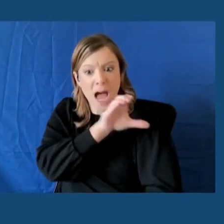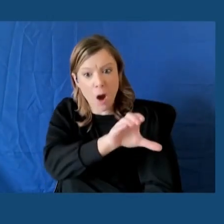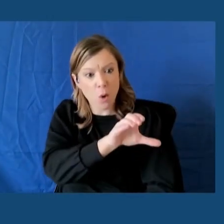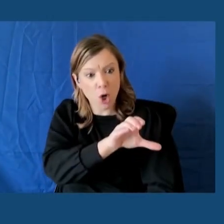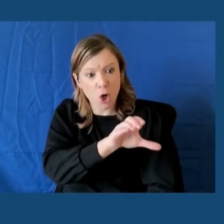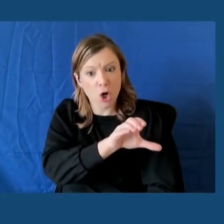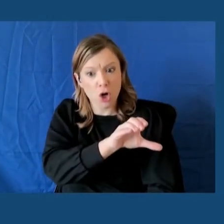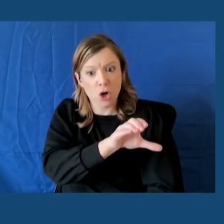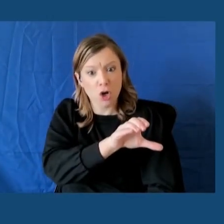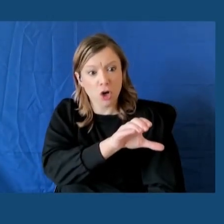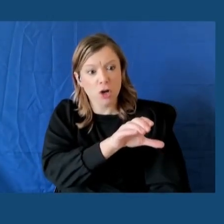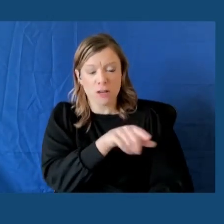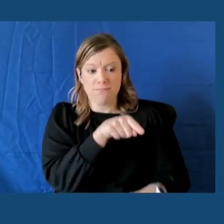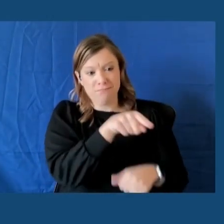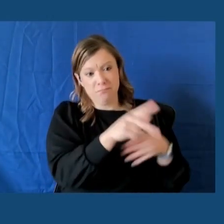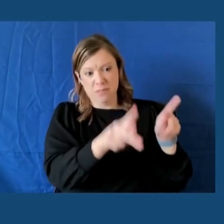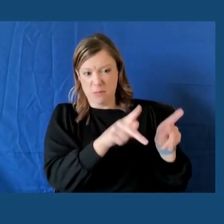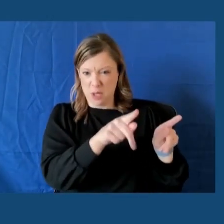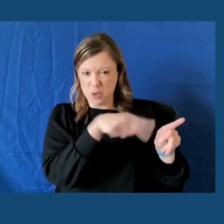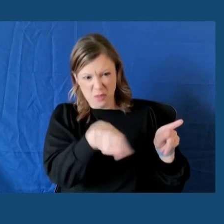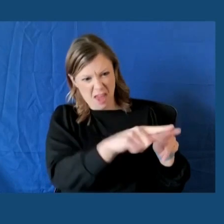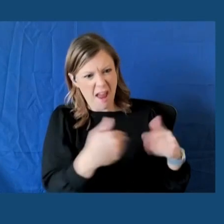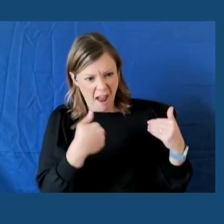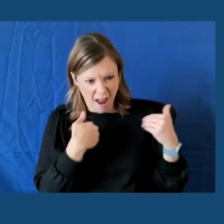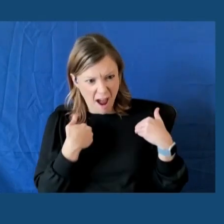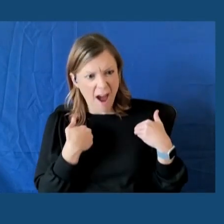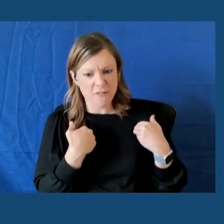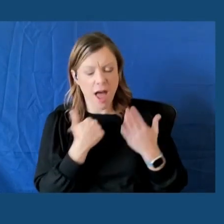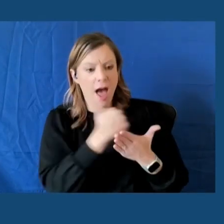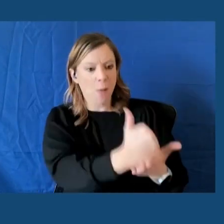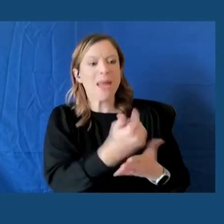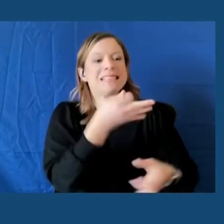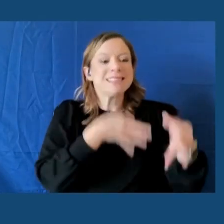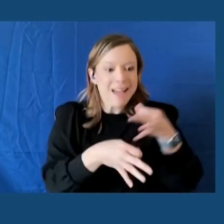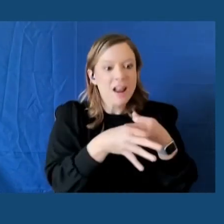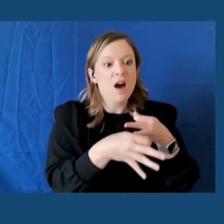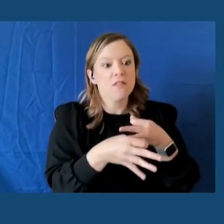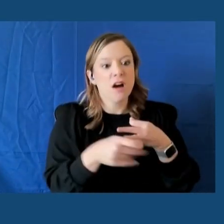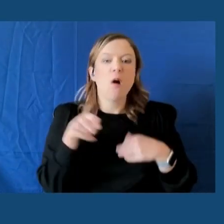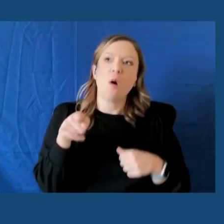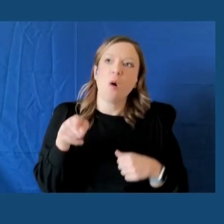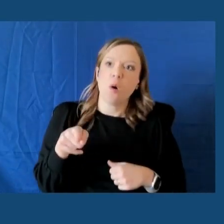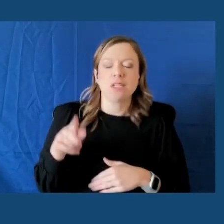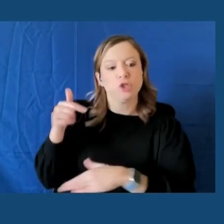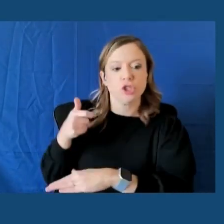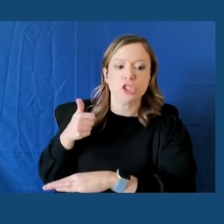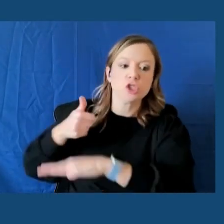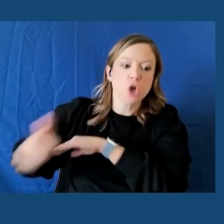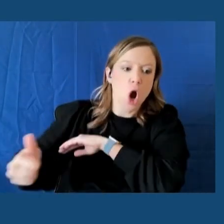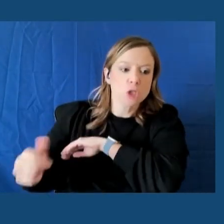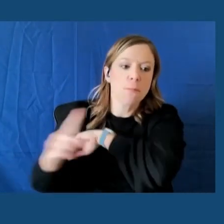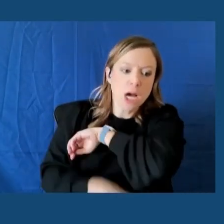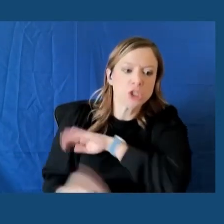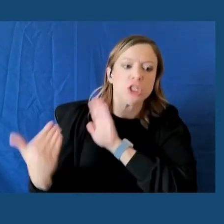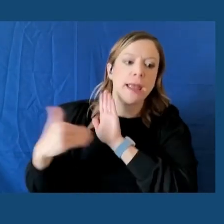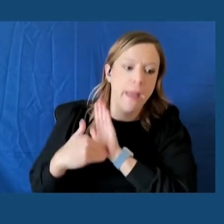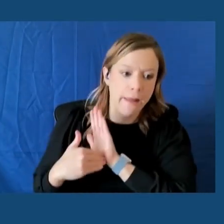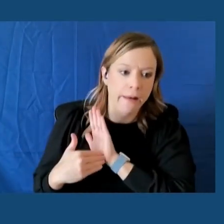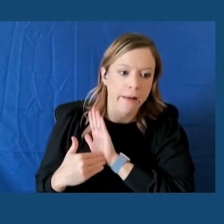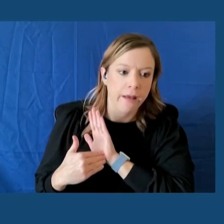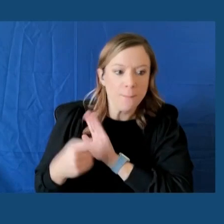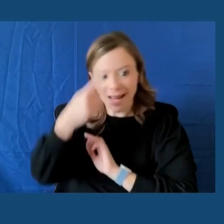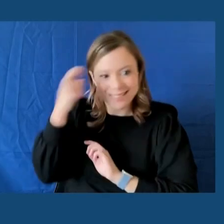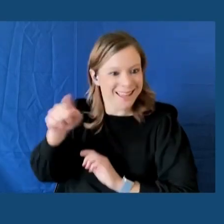our most vulnerable get help, rather than just cycle in and out of the justice system. And as we know, the most